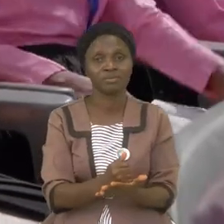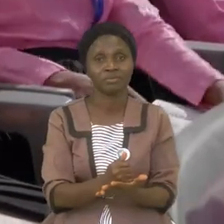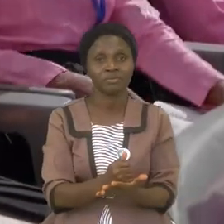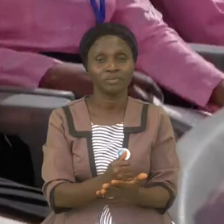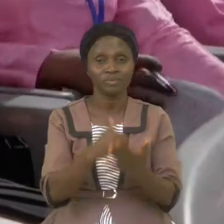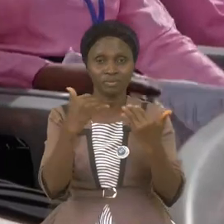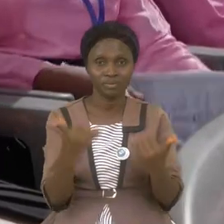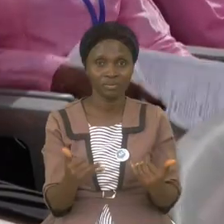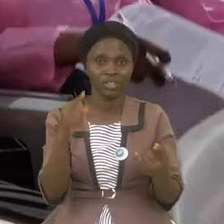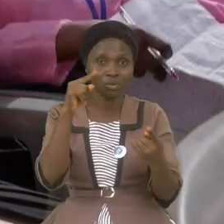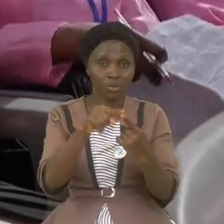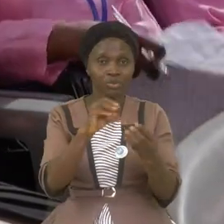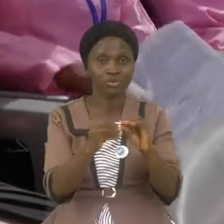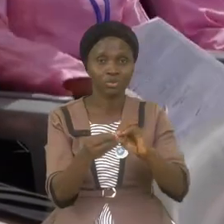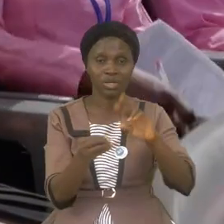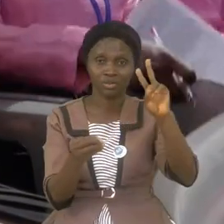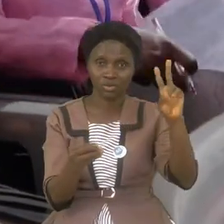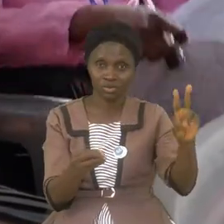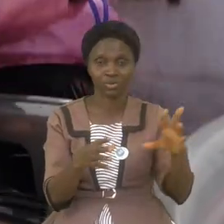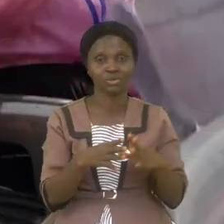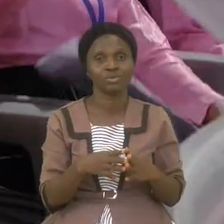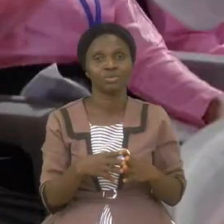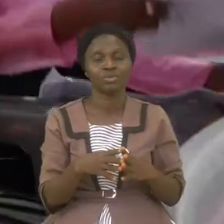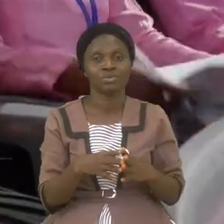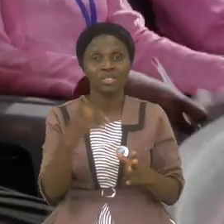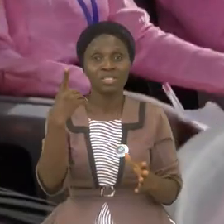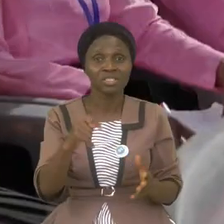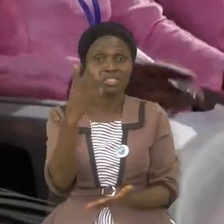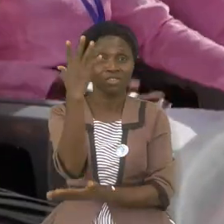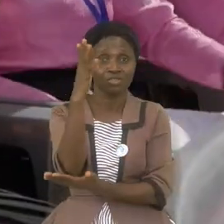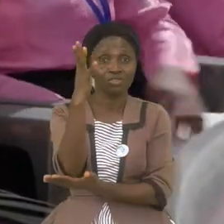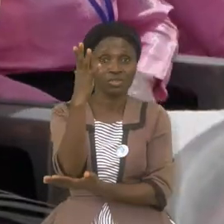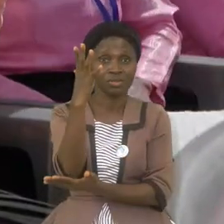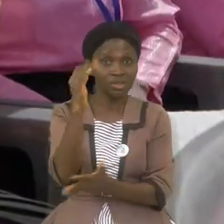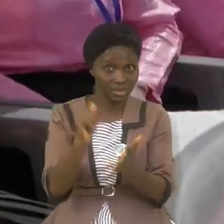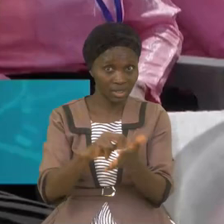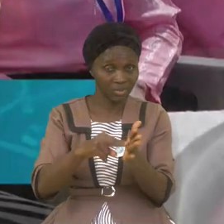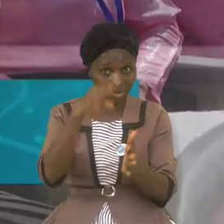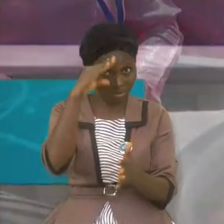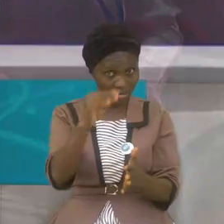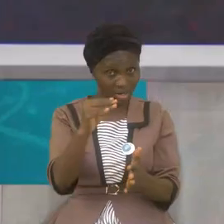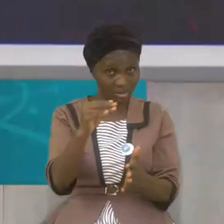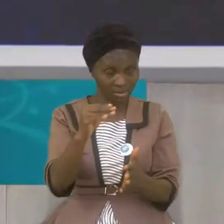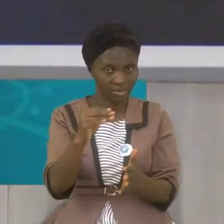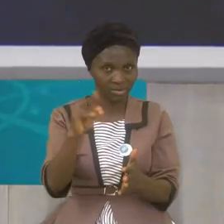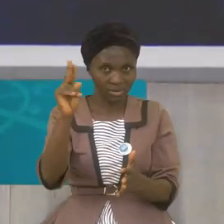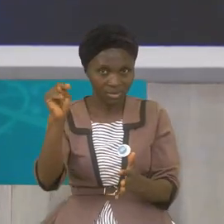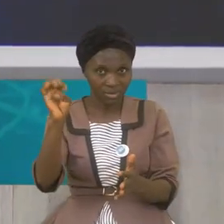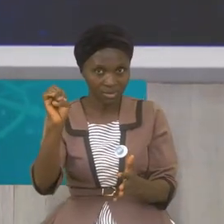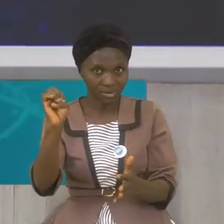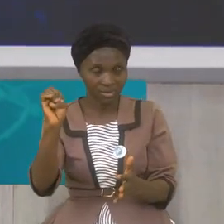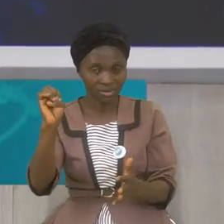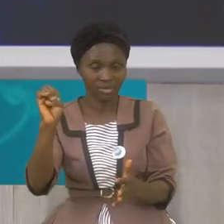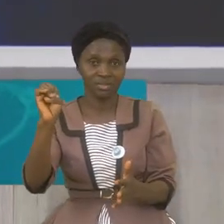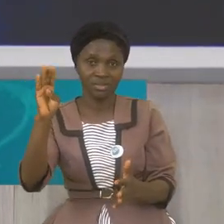two now. Point number two, the tree. That's the man, Nebuchadnezzar, with a